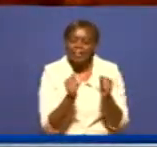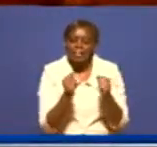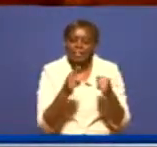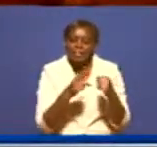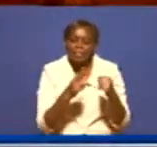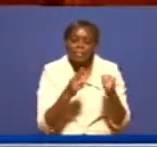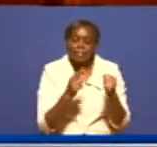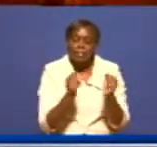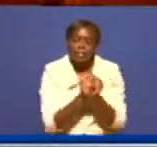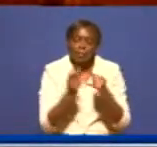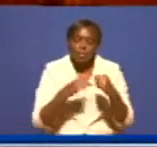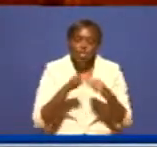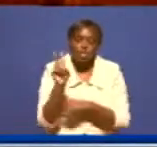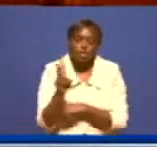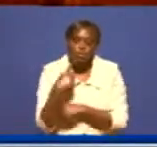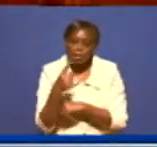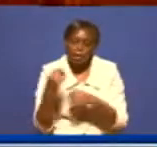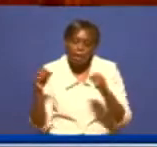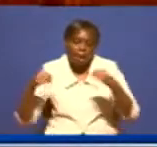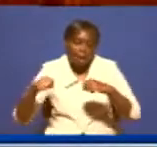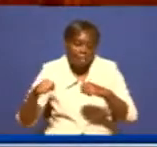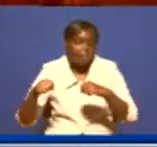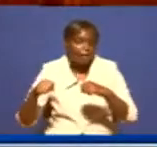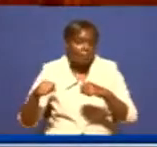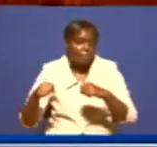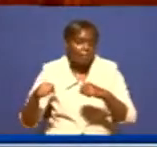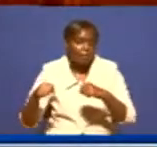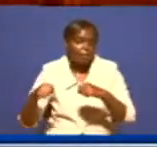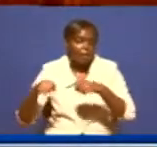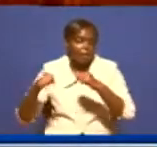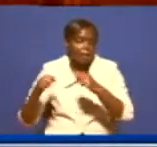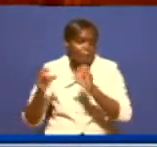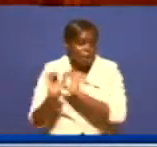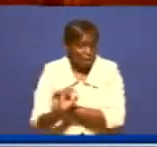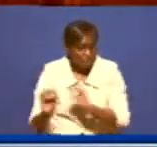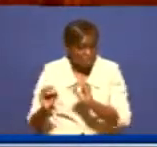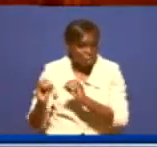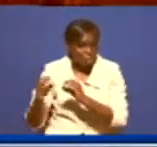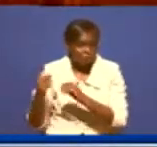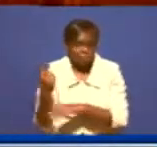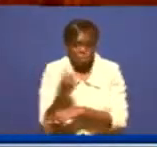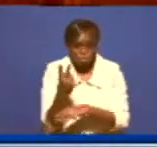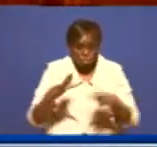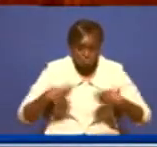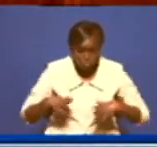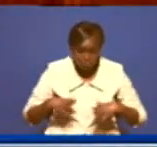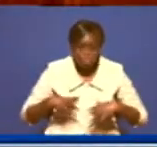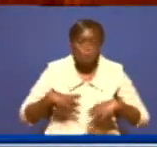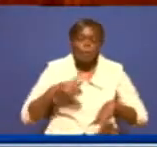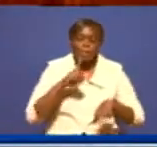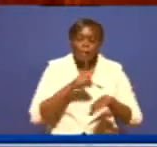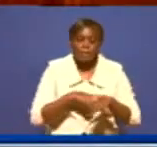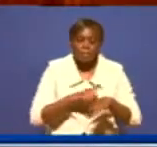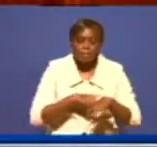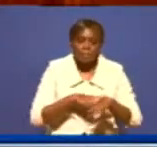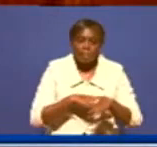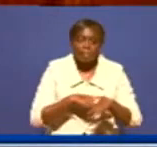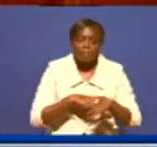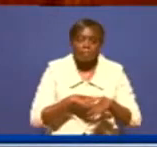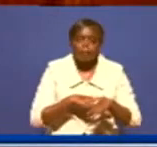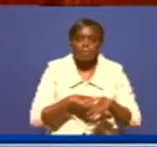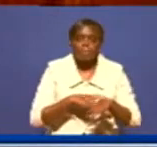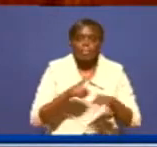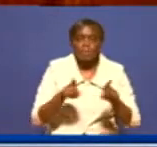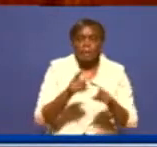says, where an agreement cannot be reached by the parties at any time during the tenancy, the tribunal, on reference